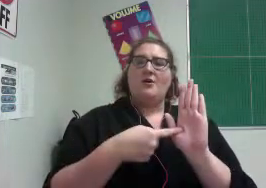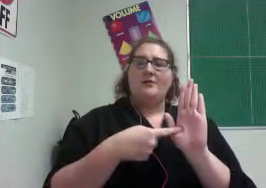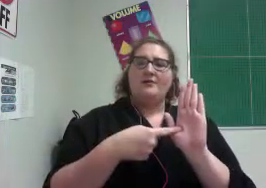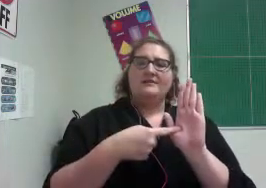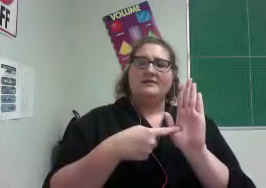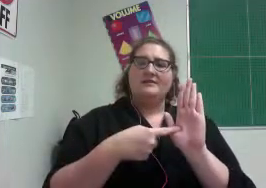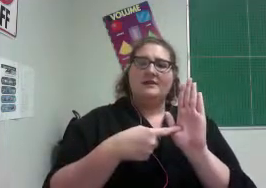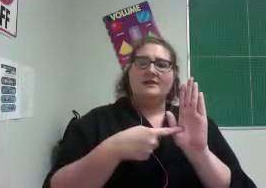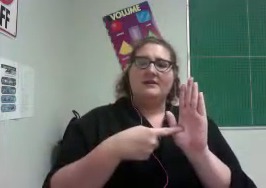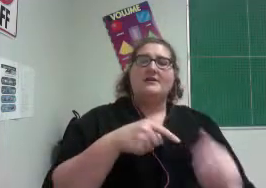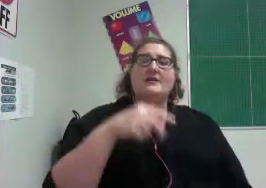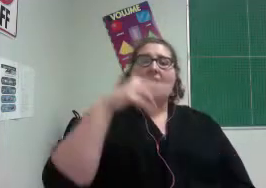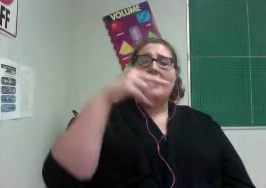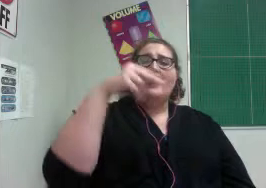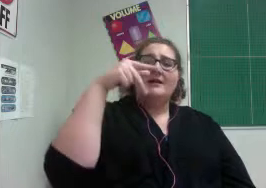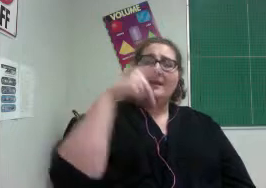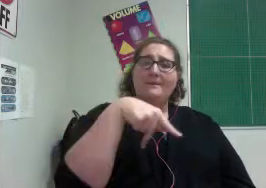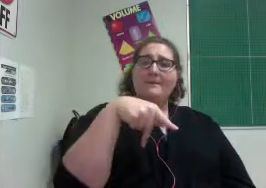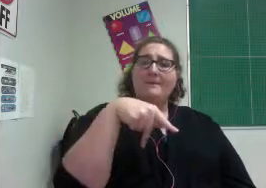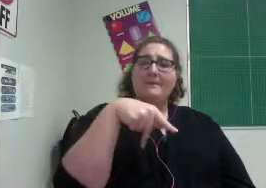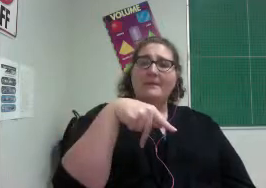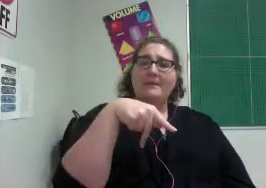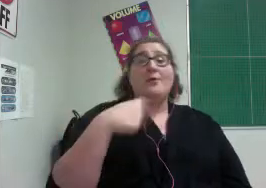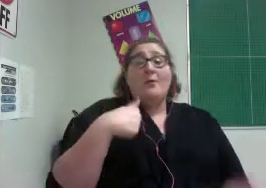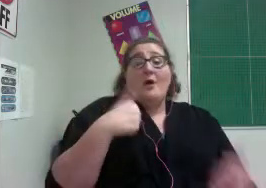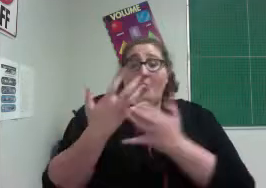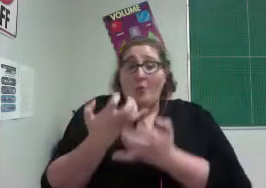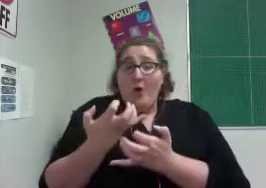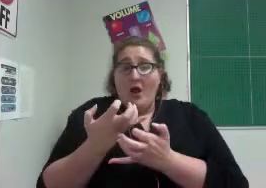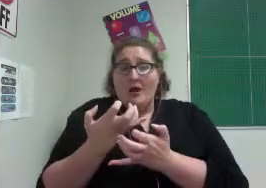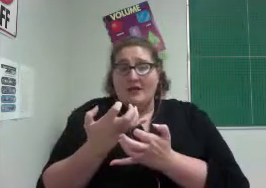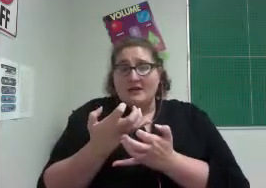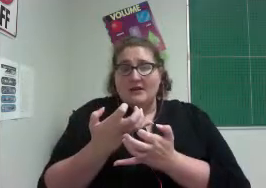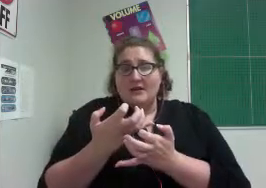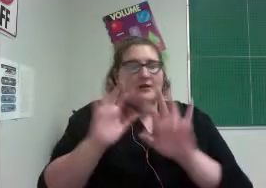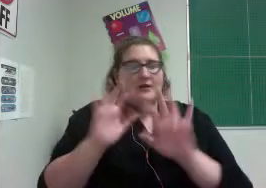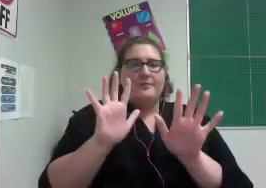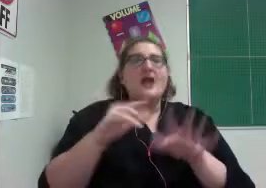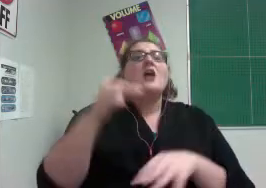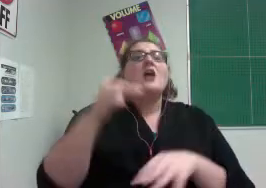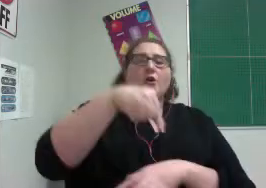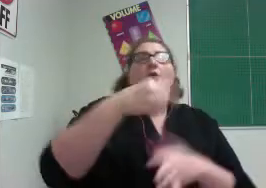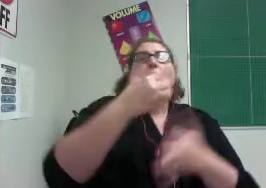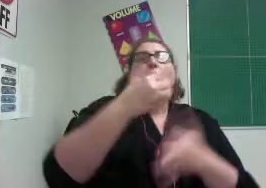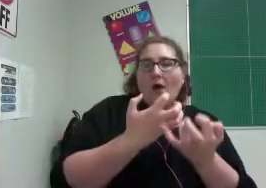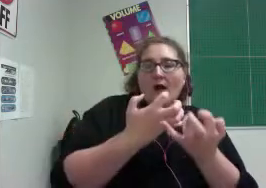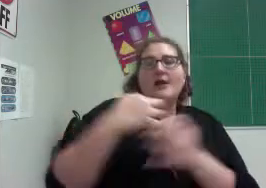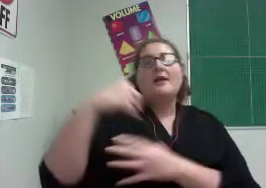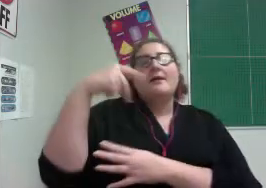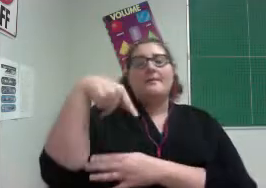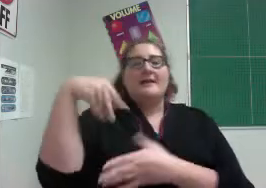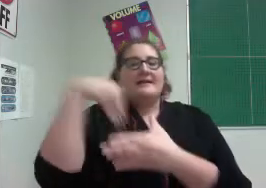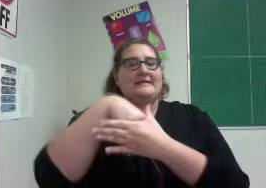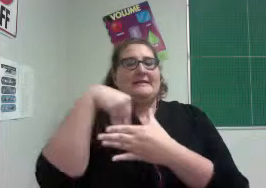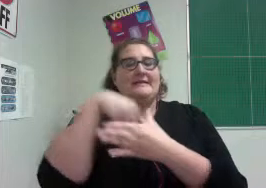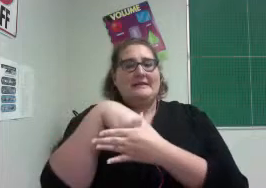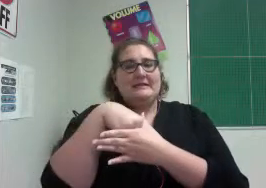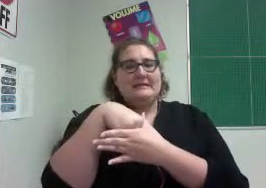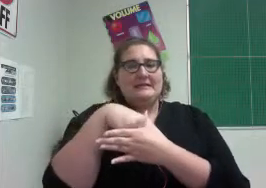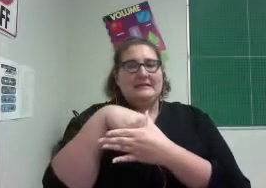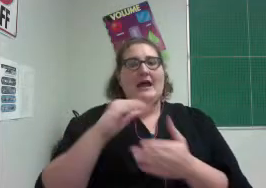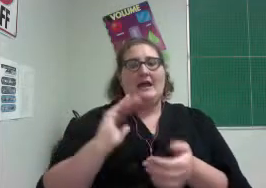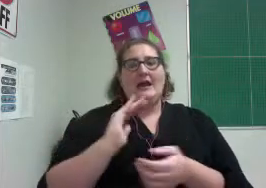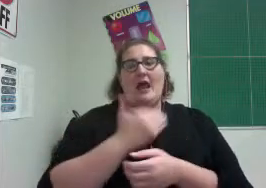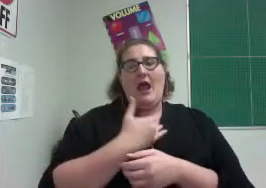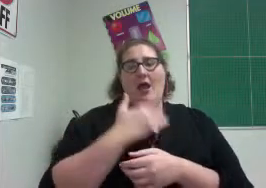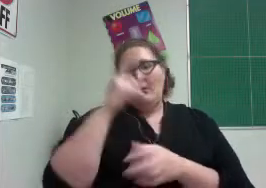that P is the conclusion, or what we want to get, and Q is what we want to get. P is